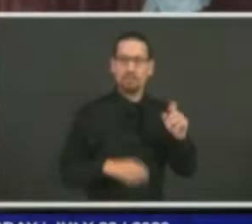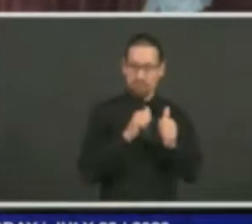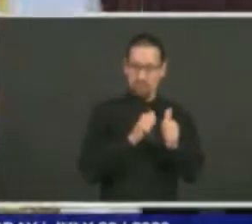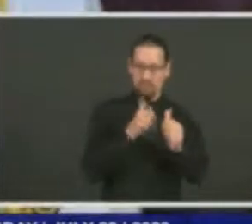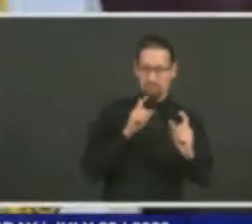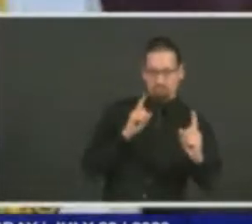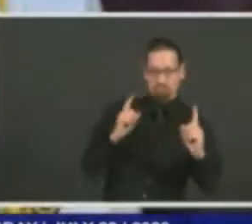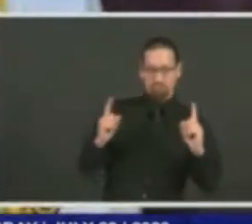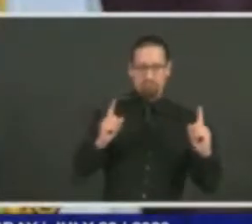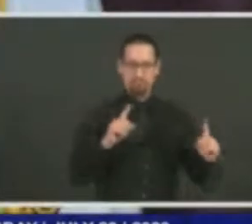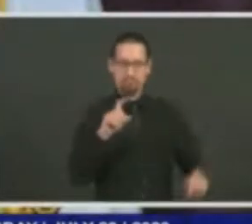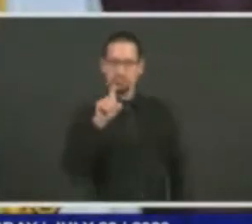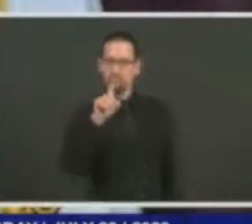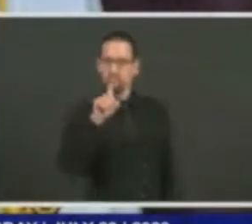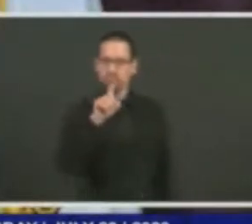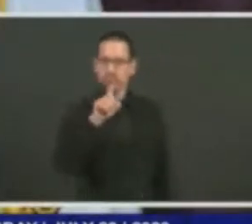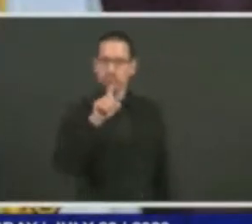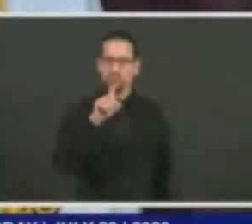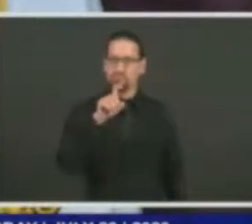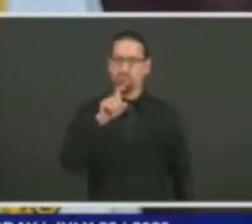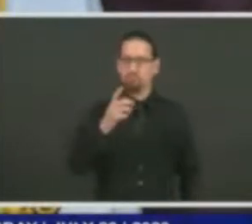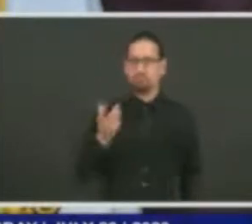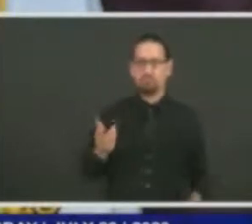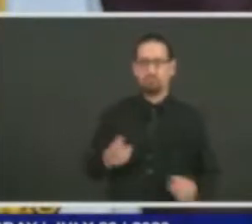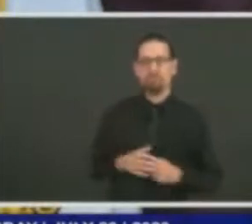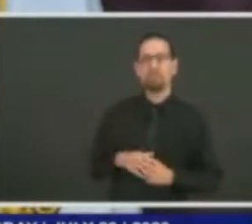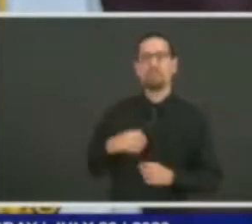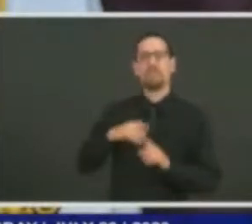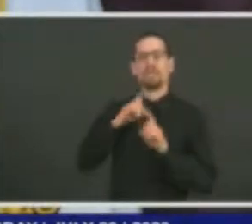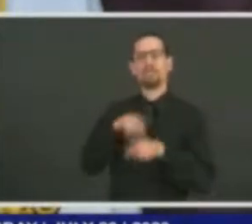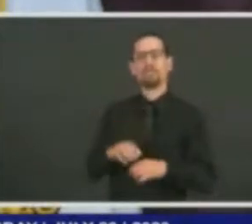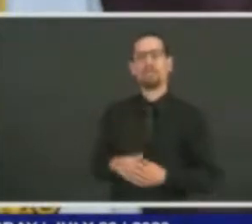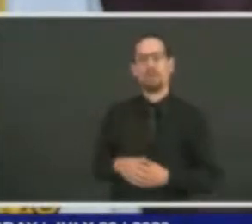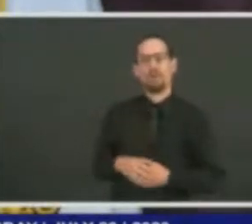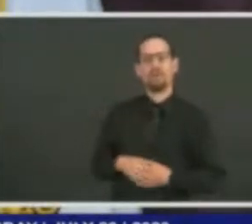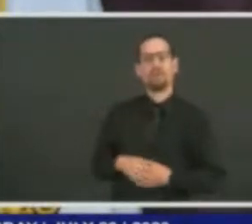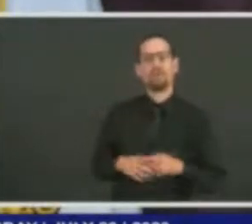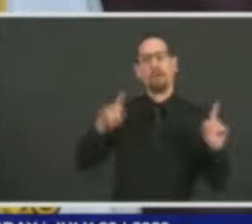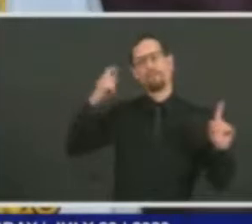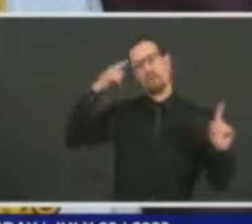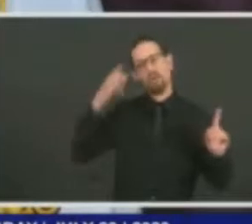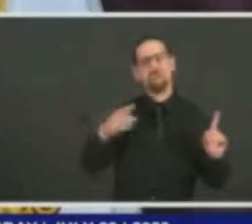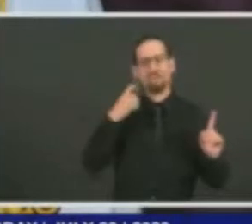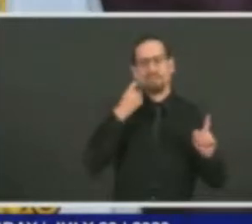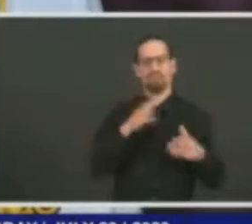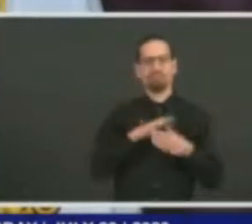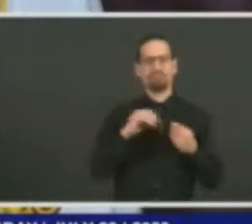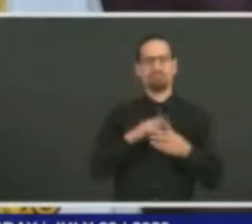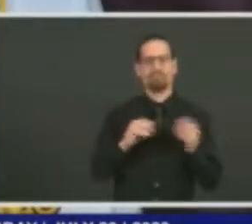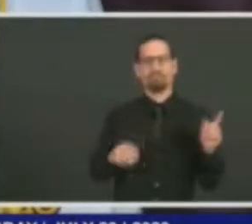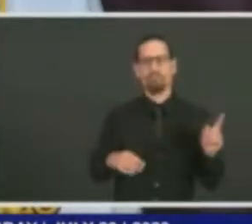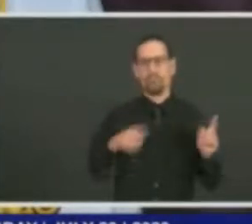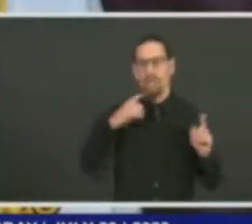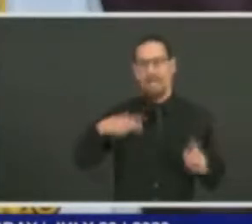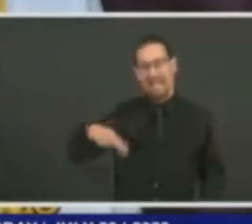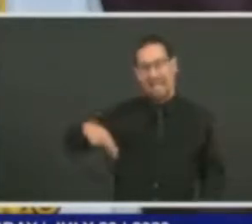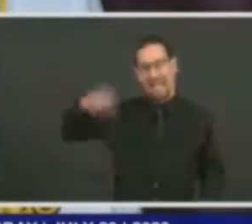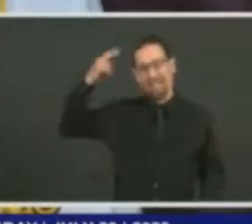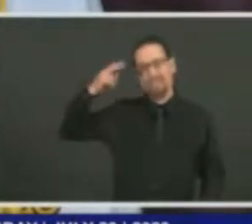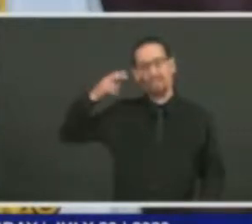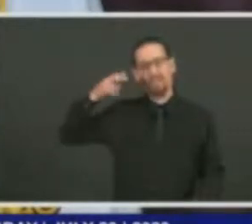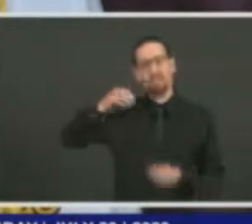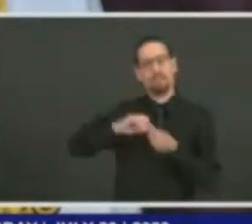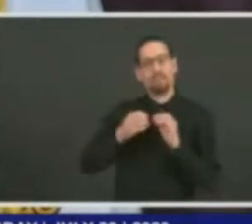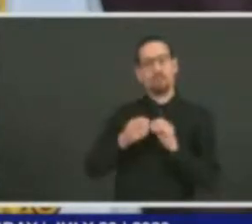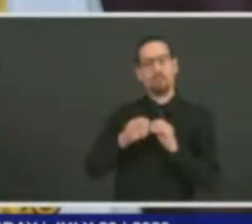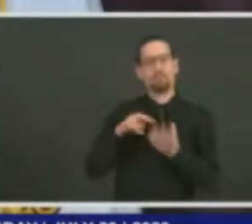each person? As the governor shared as well, the larger the number, the higher the risk. Absolutely. So we